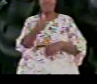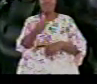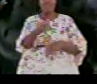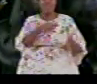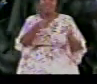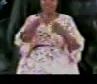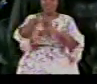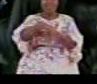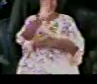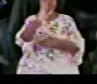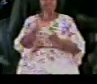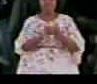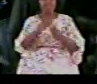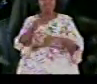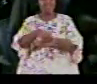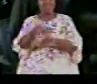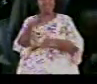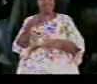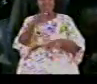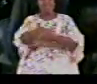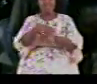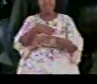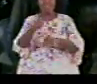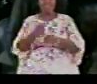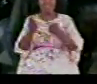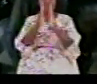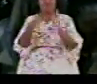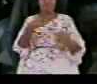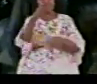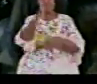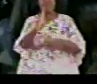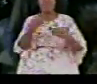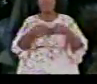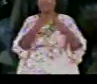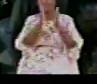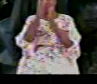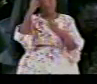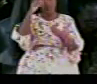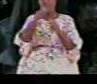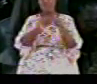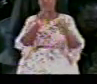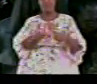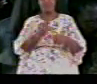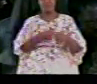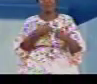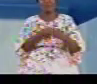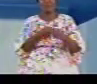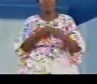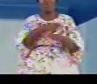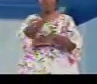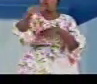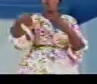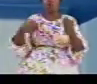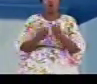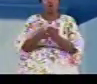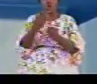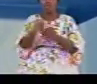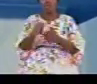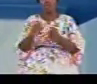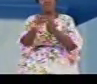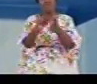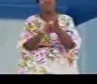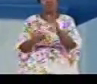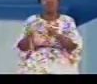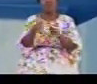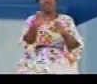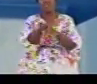The servant of God that trained every one of us, including all the state overseers in Nigeria and